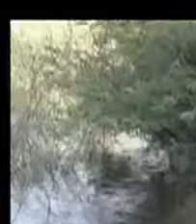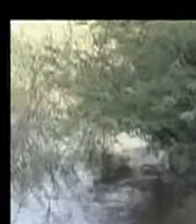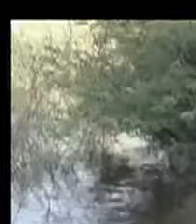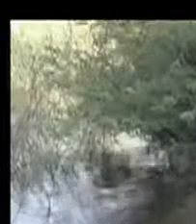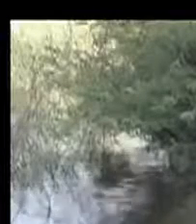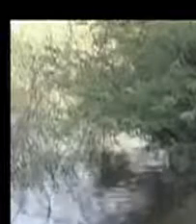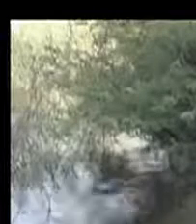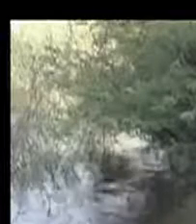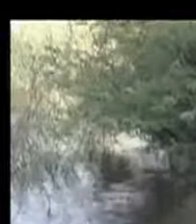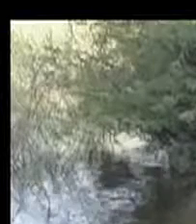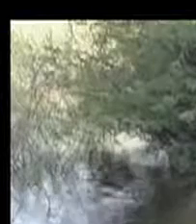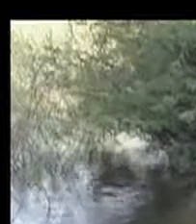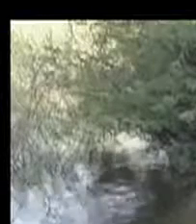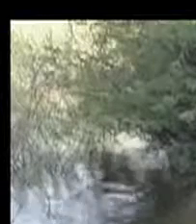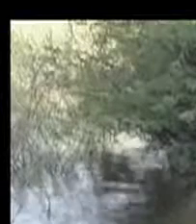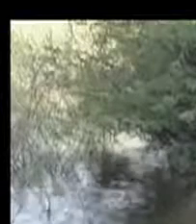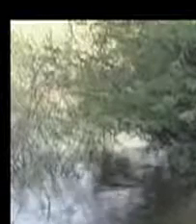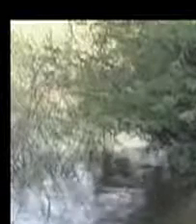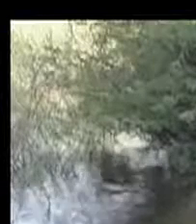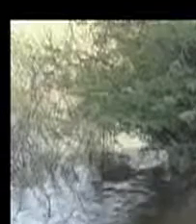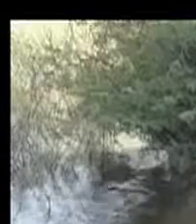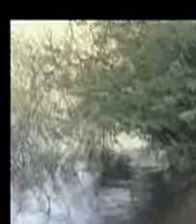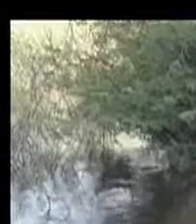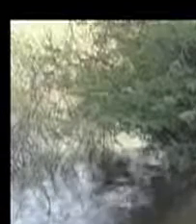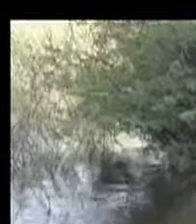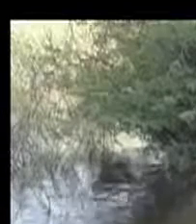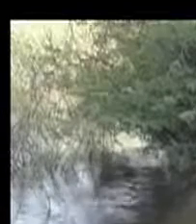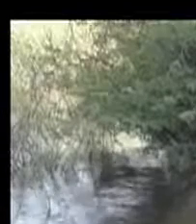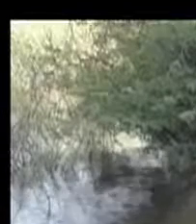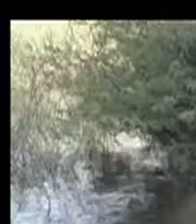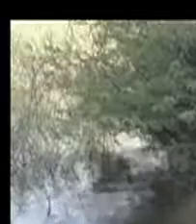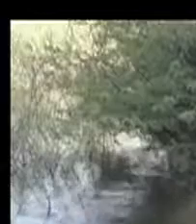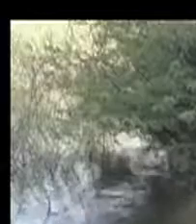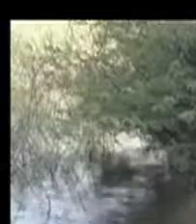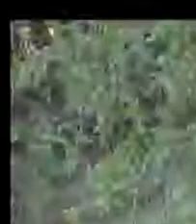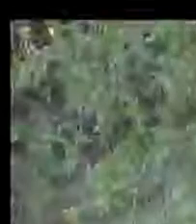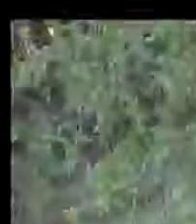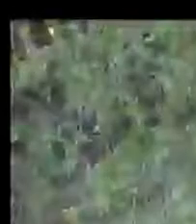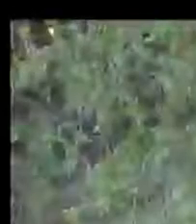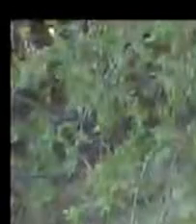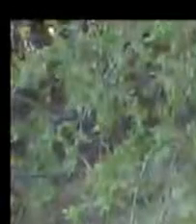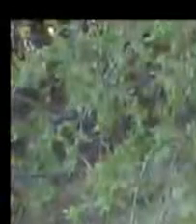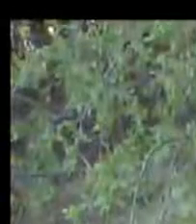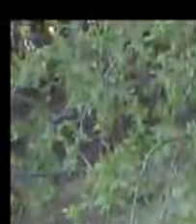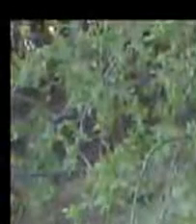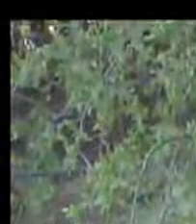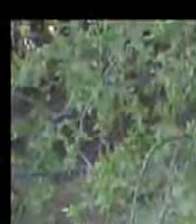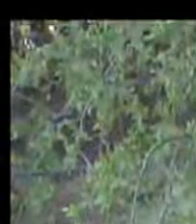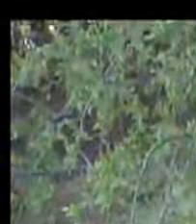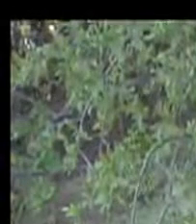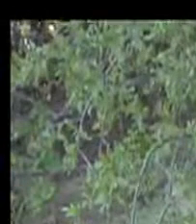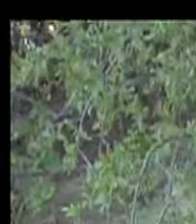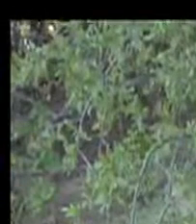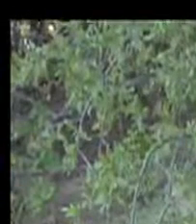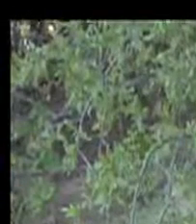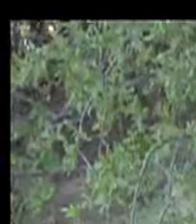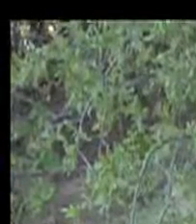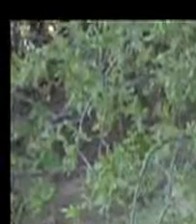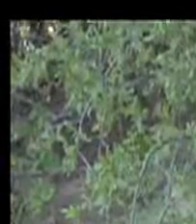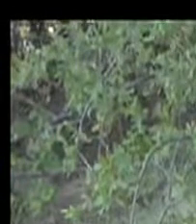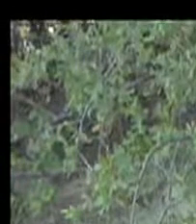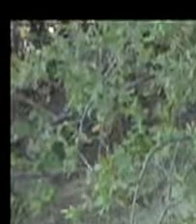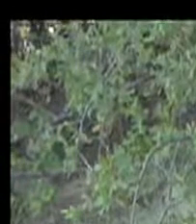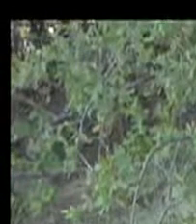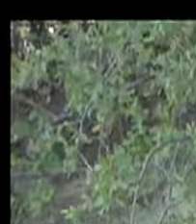No food, no what. But we didn't stop. If we are going to do it, our young